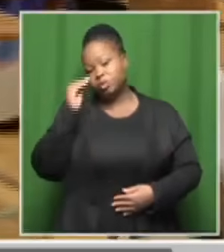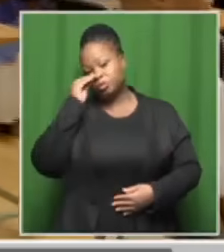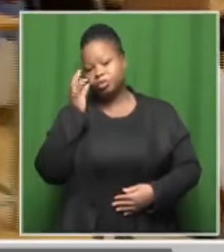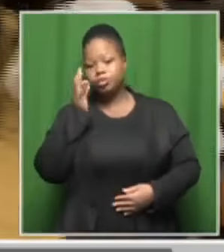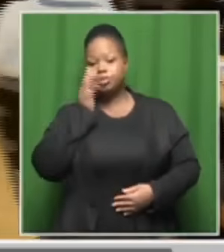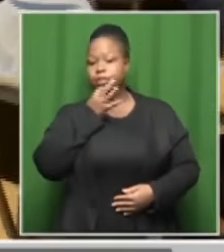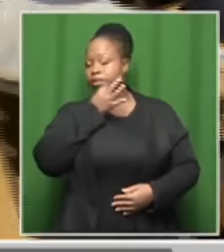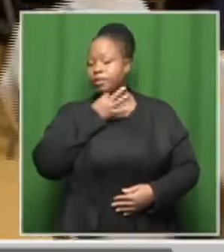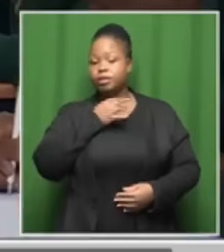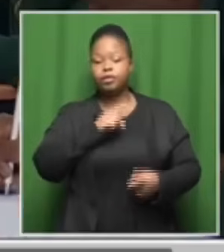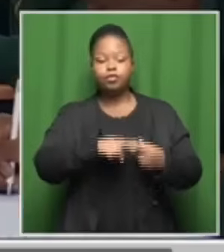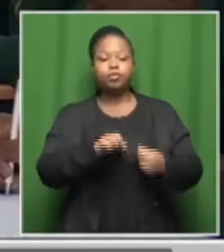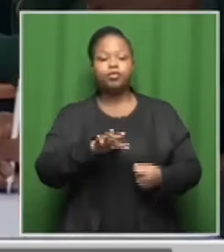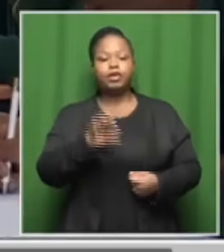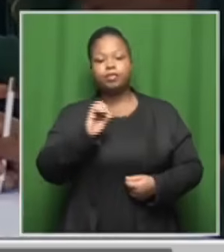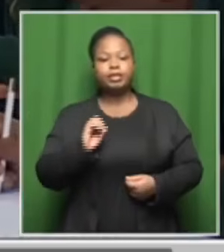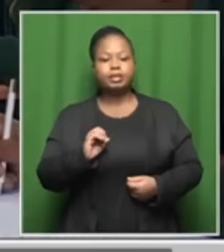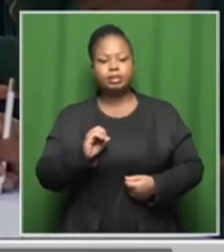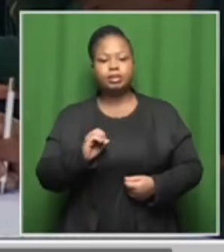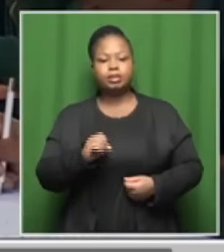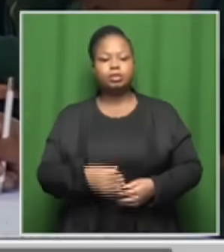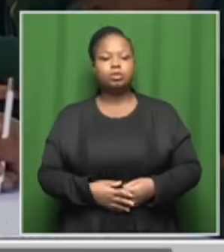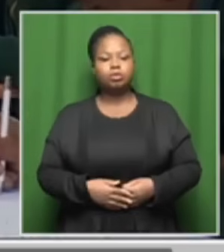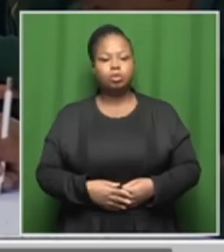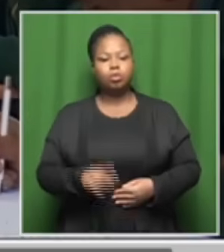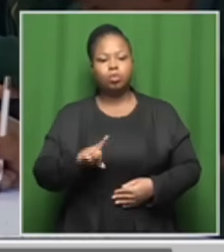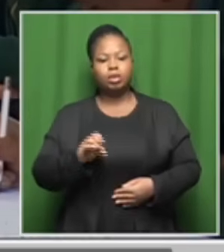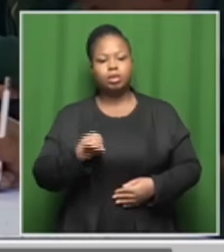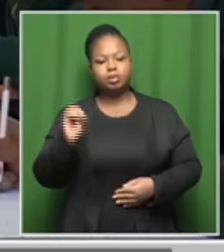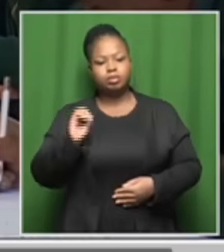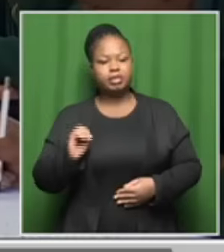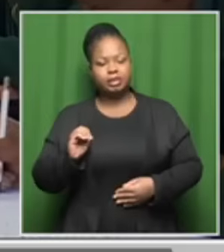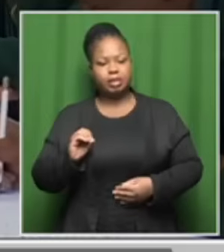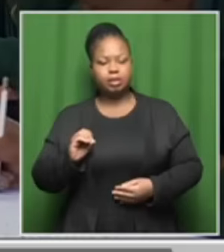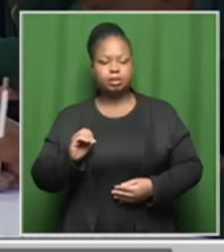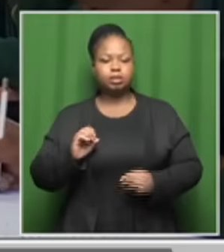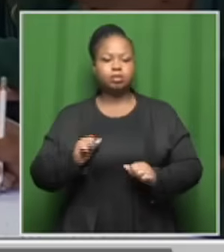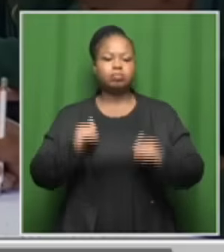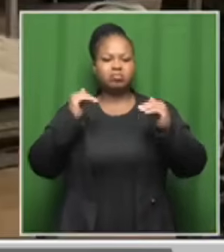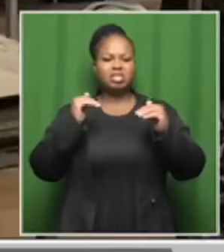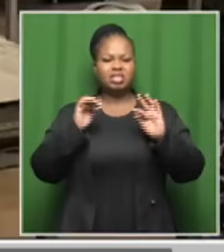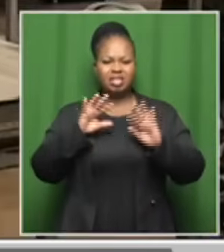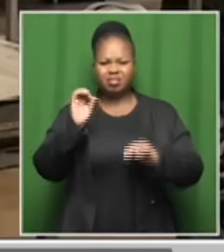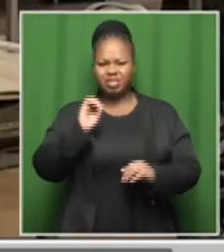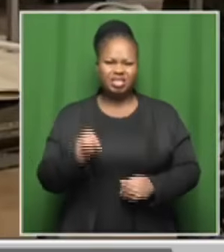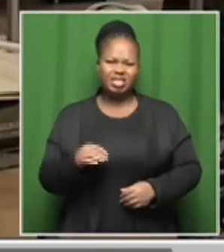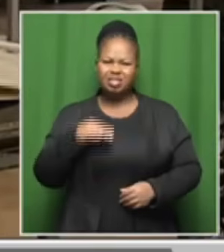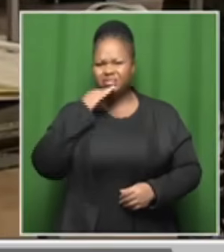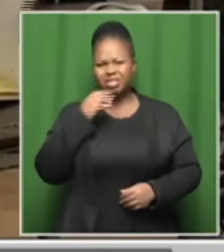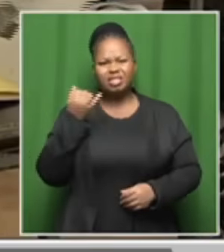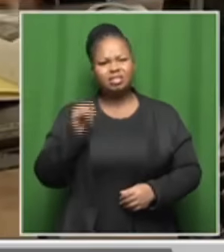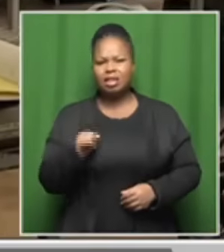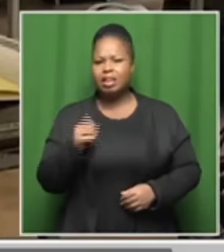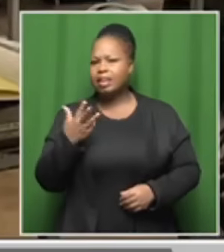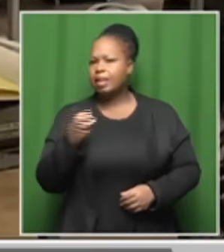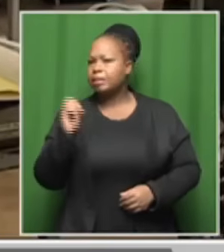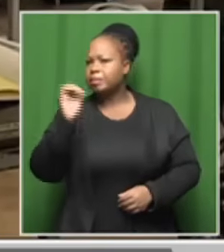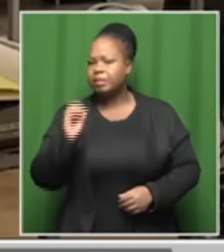from 5% we improved by 100% to 10%, but we're still 90% away